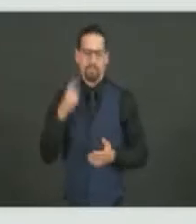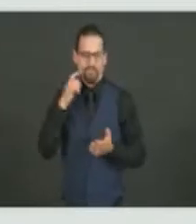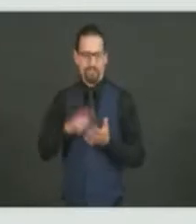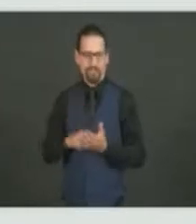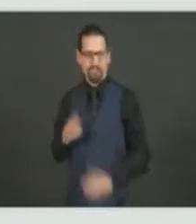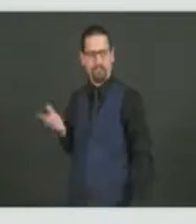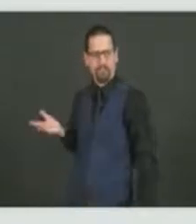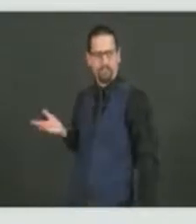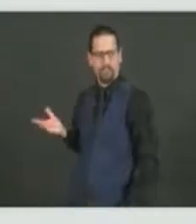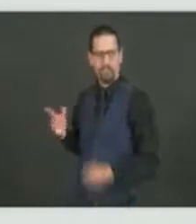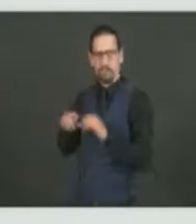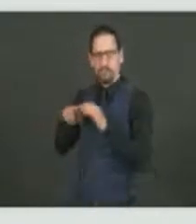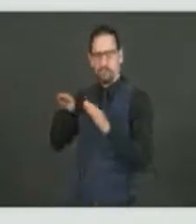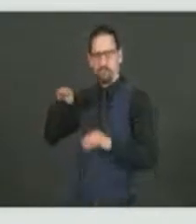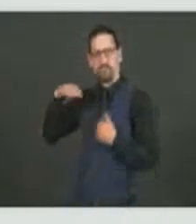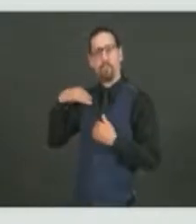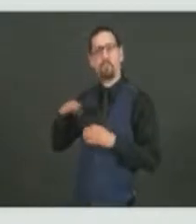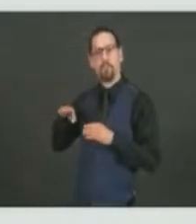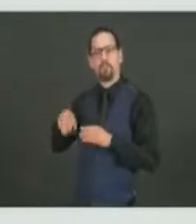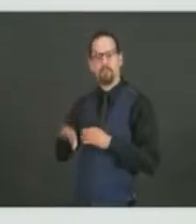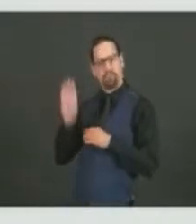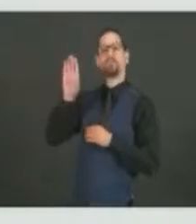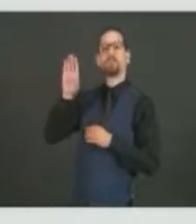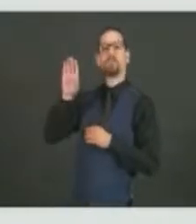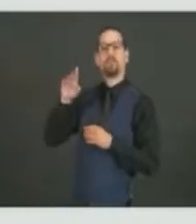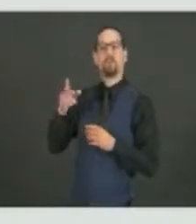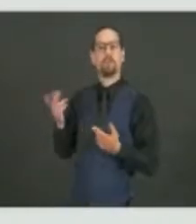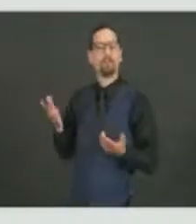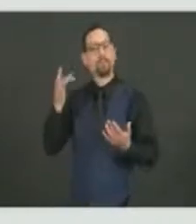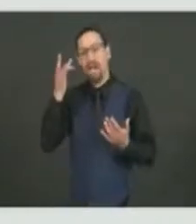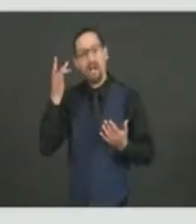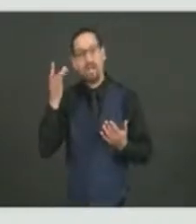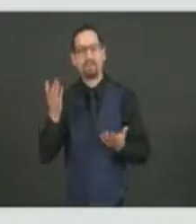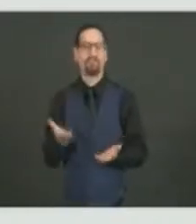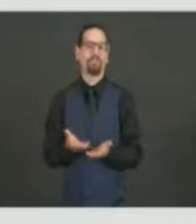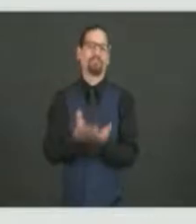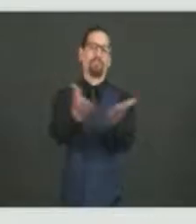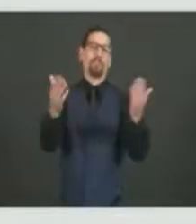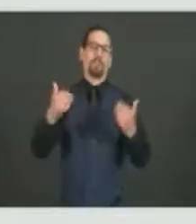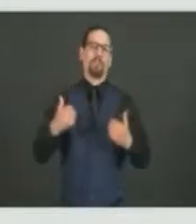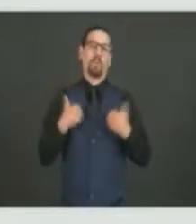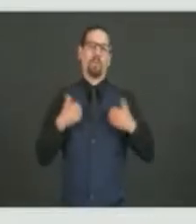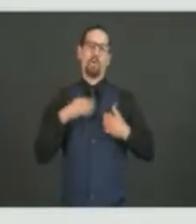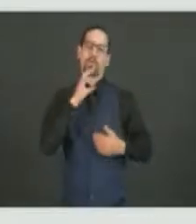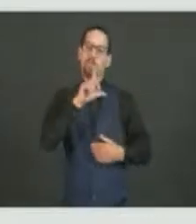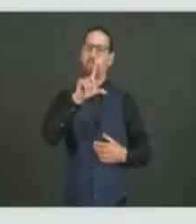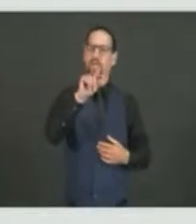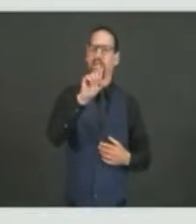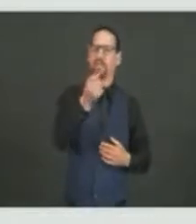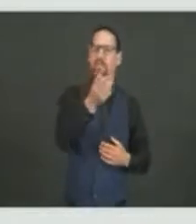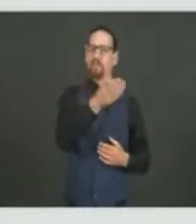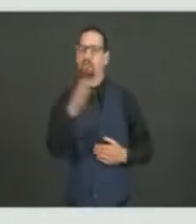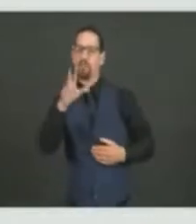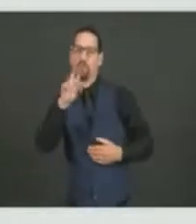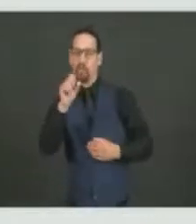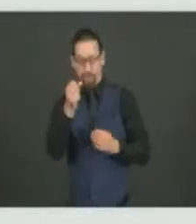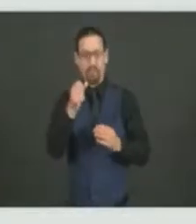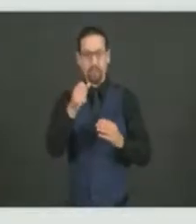You guys aren't following the rules. We need you to do better. Now, it's true, if you're a perfectly